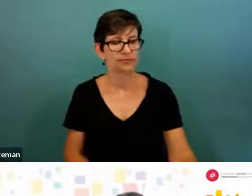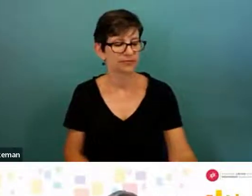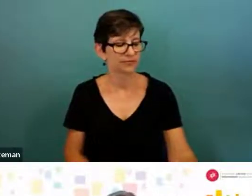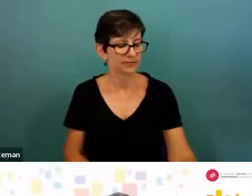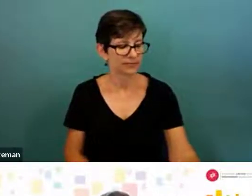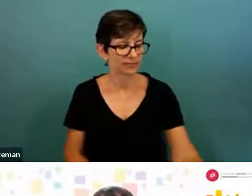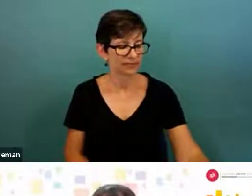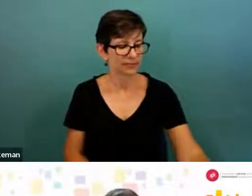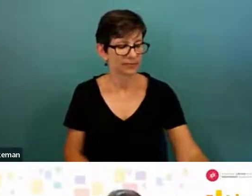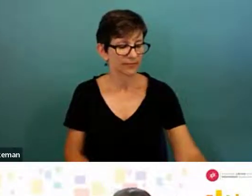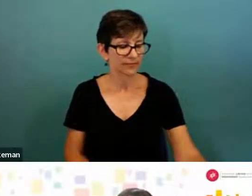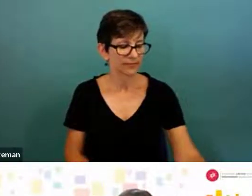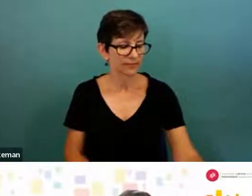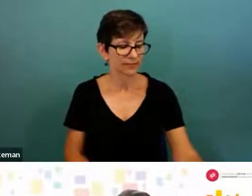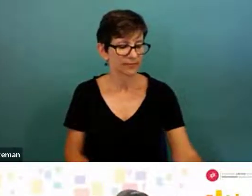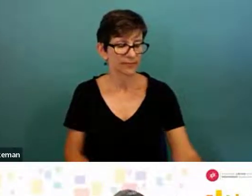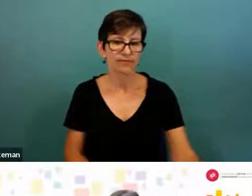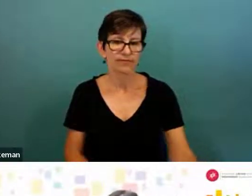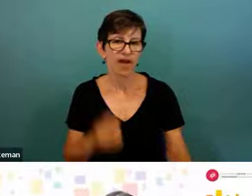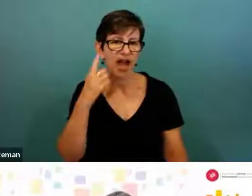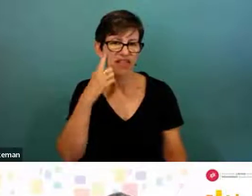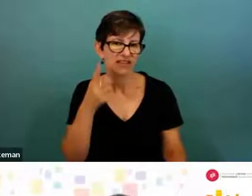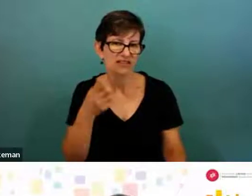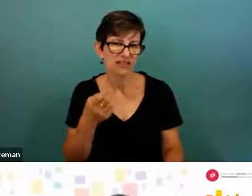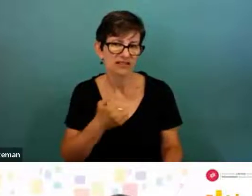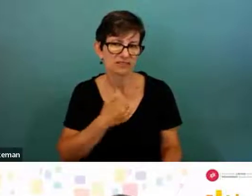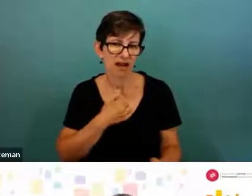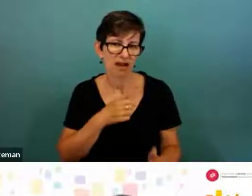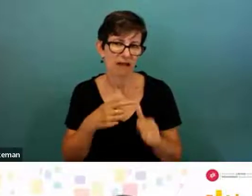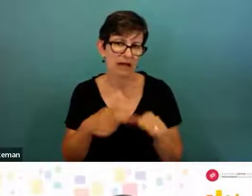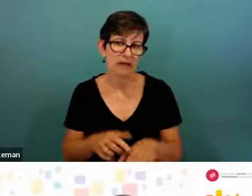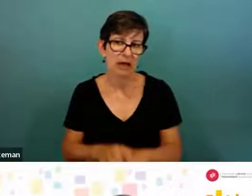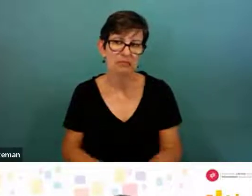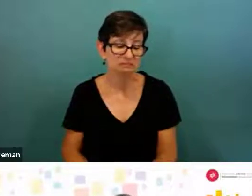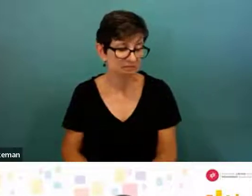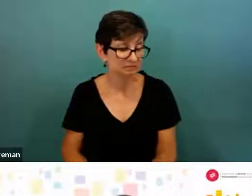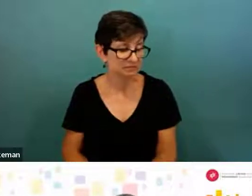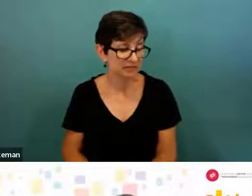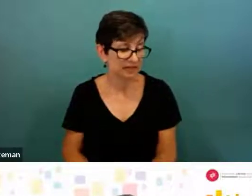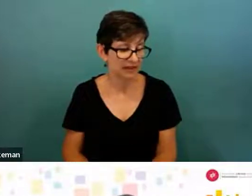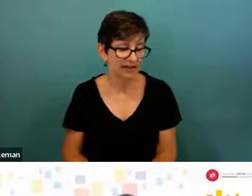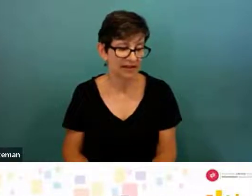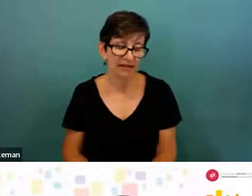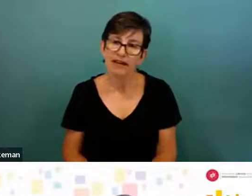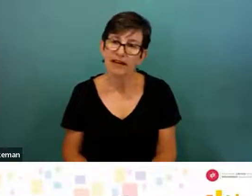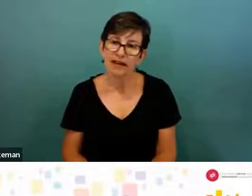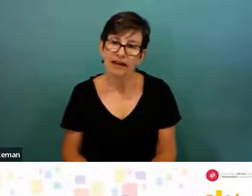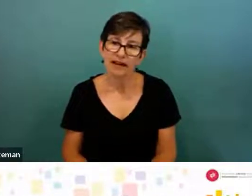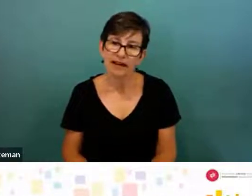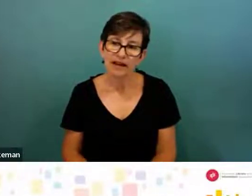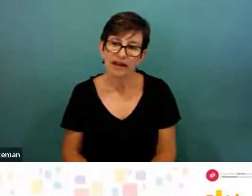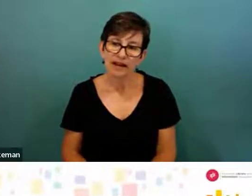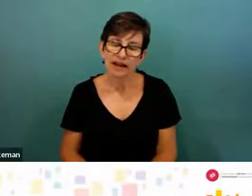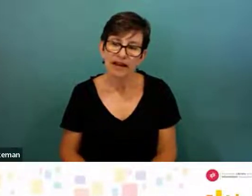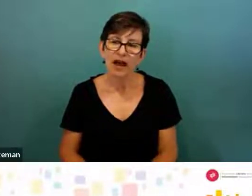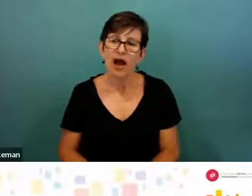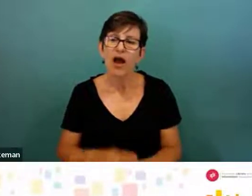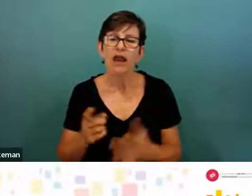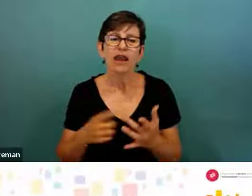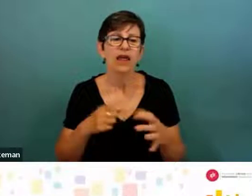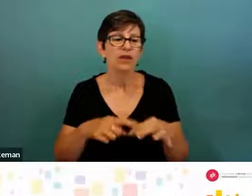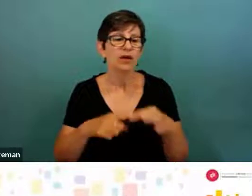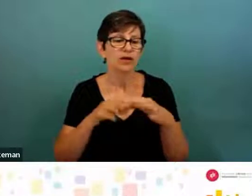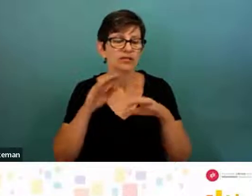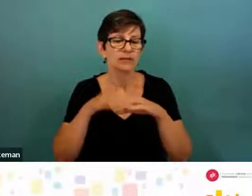Yeah, I think that would probably be my advice. Well, thanks, Kathryn. I just want to highlight Sabine's question, what are the options for librarians to